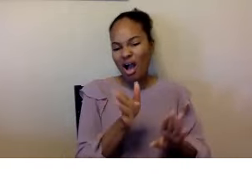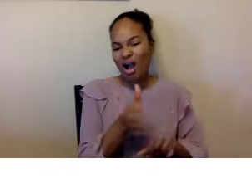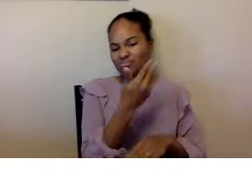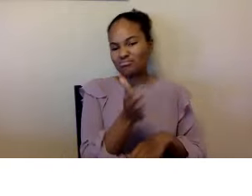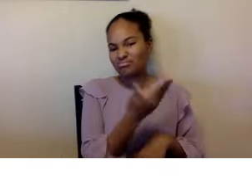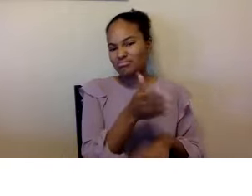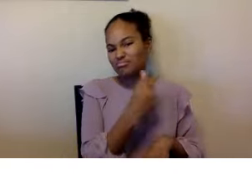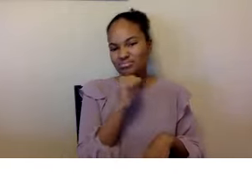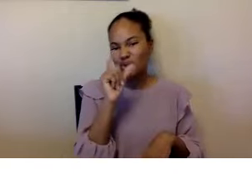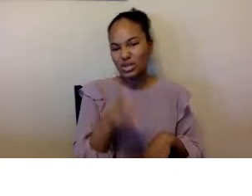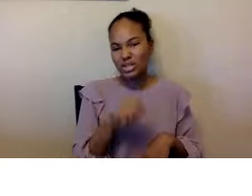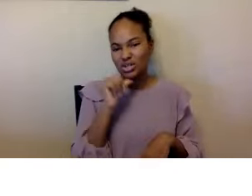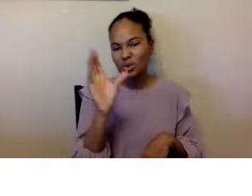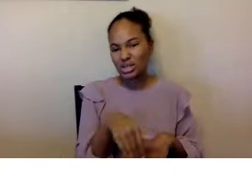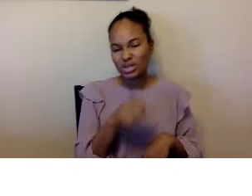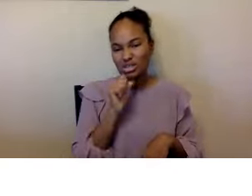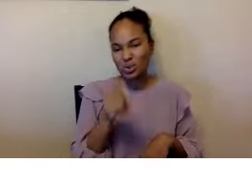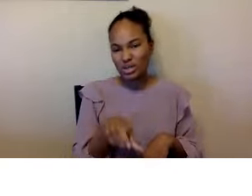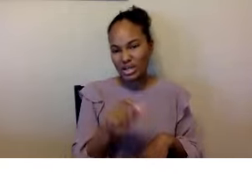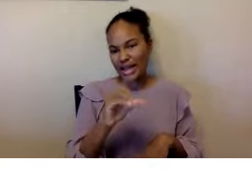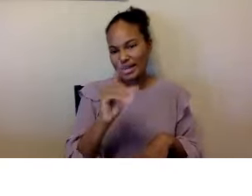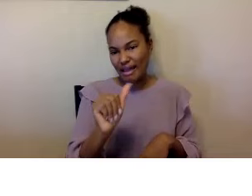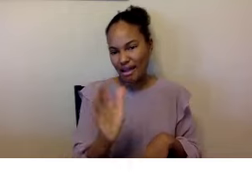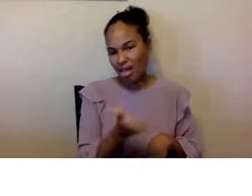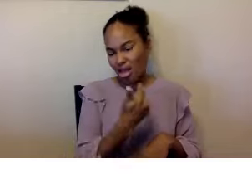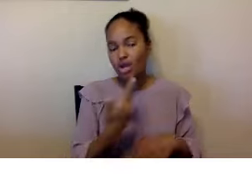and I've heard the whole conversation. I just couldn't see you guys.